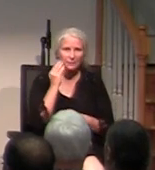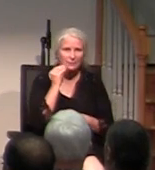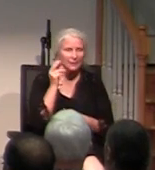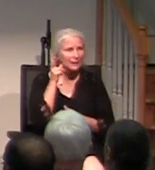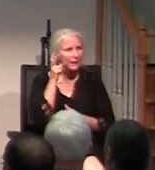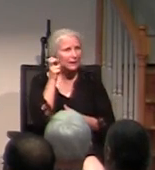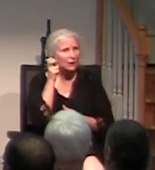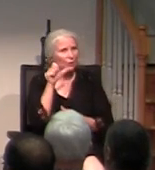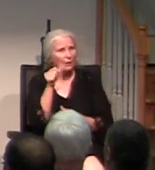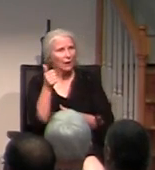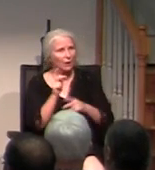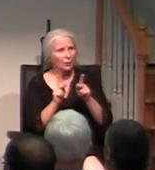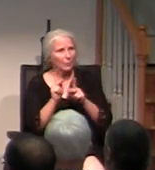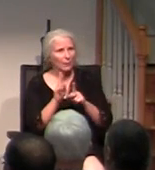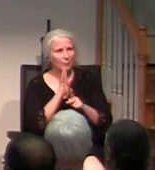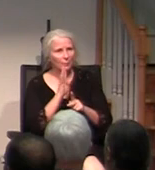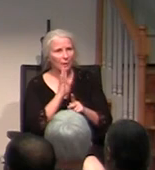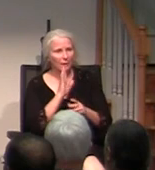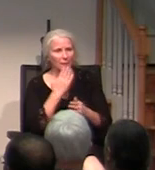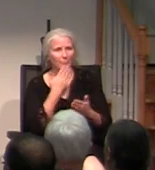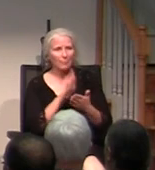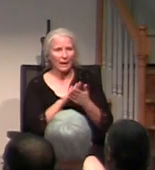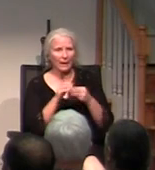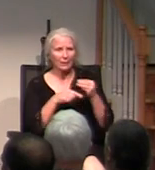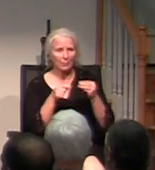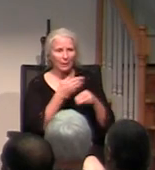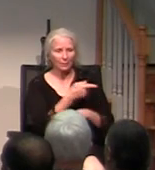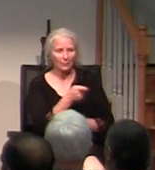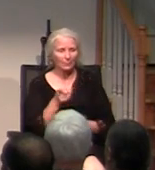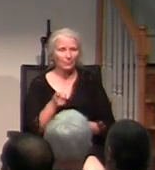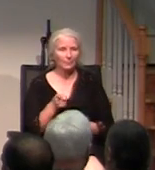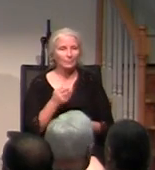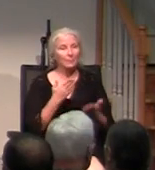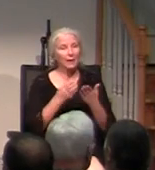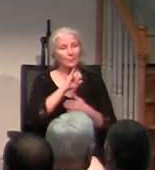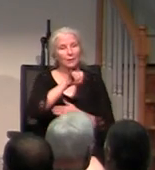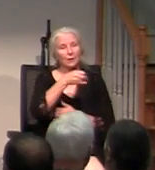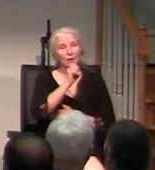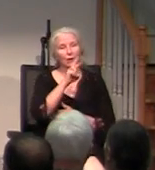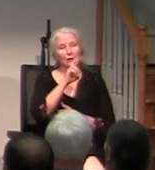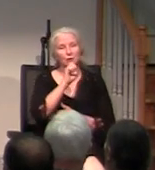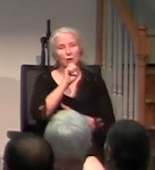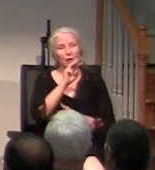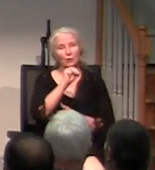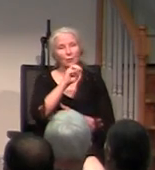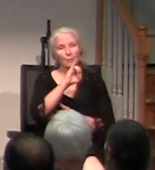them. Maybe Jeremiah, the weeping prophet.